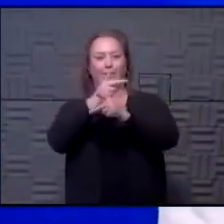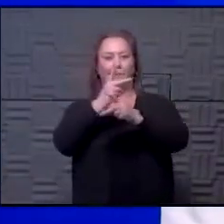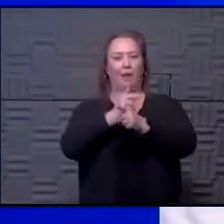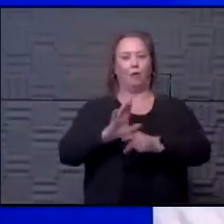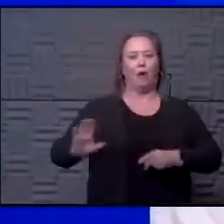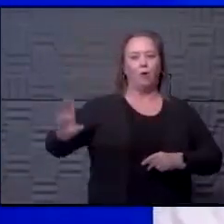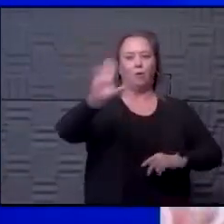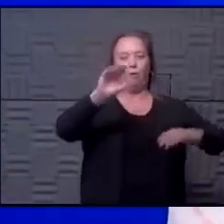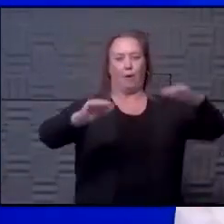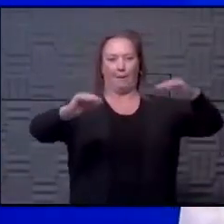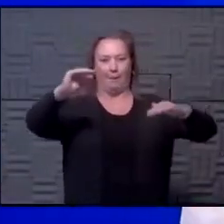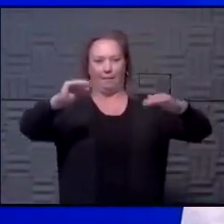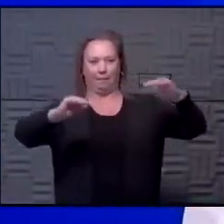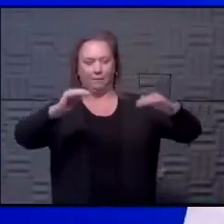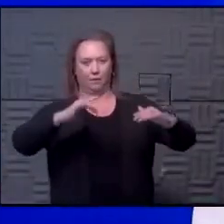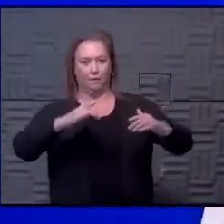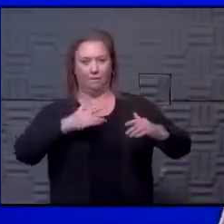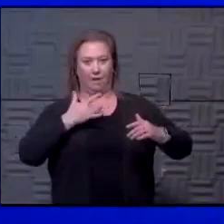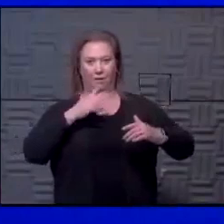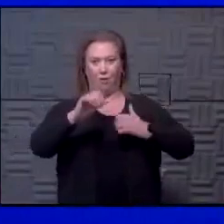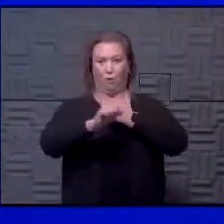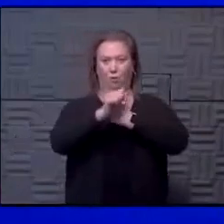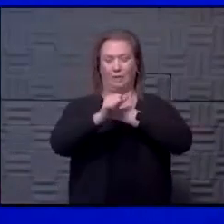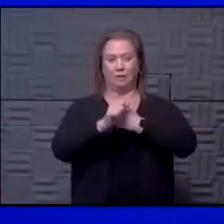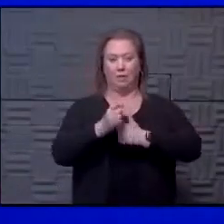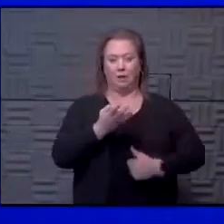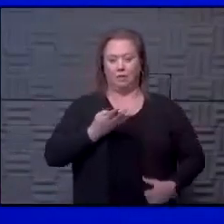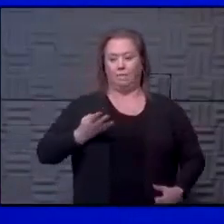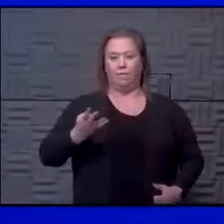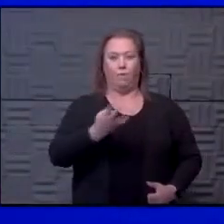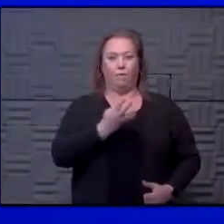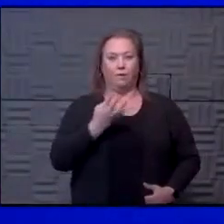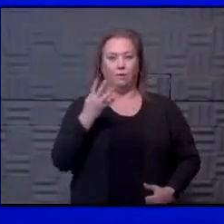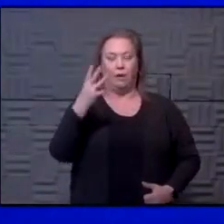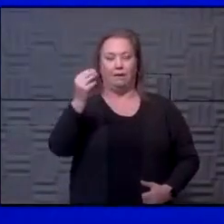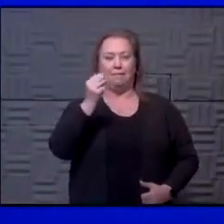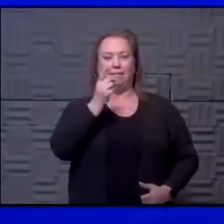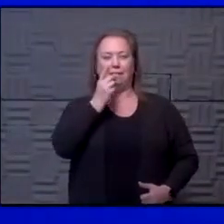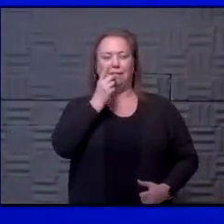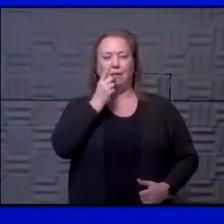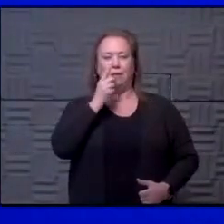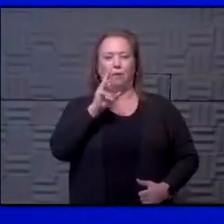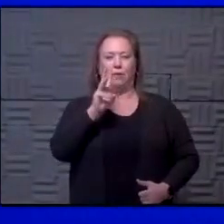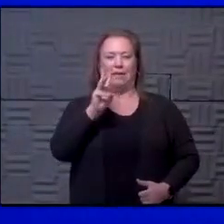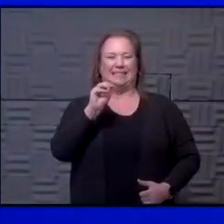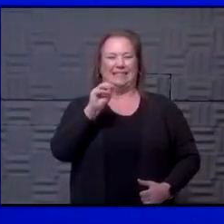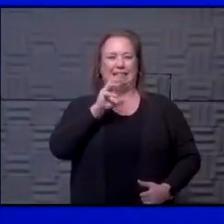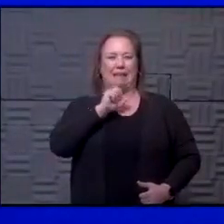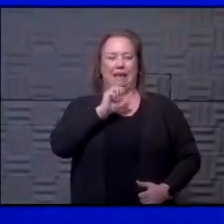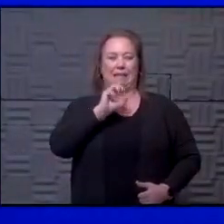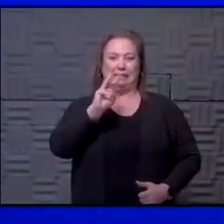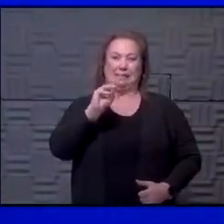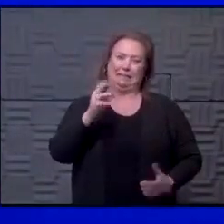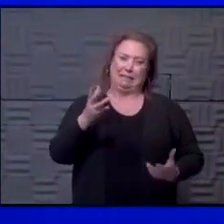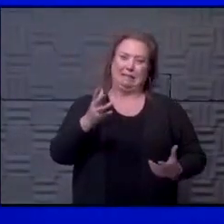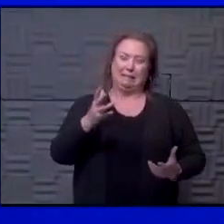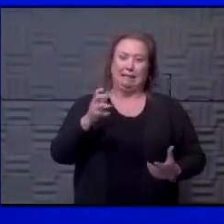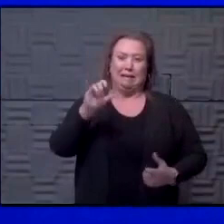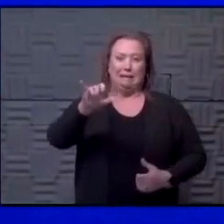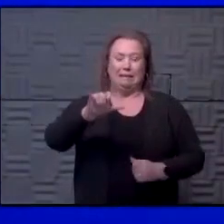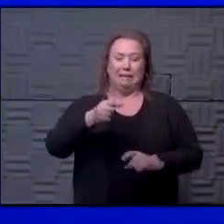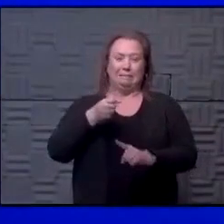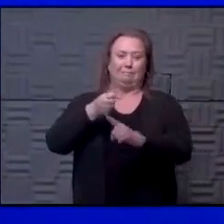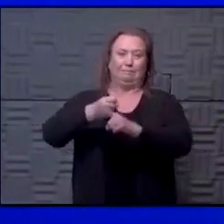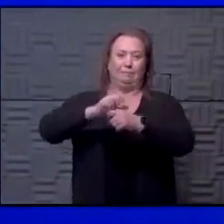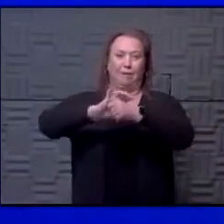balance is, right? You got to find out what your risk are. All four of us, when we went out to dinner, are right around that 60-year age frame. We know that 60 is one of the big numbers for